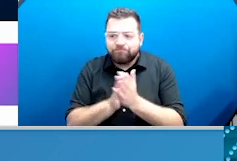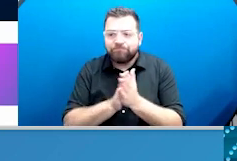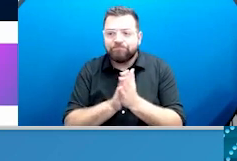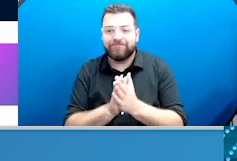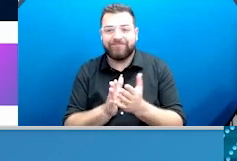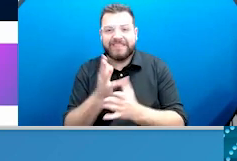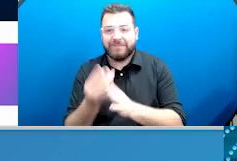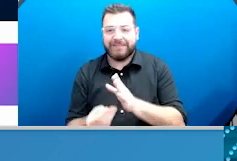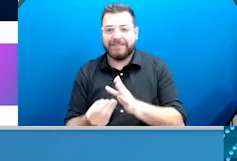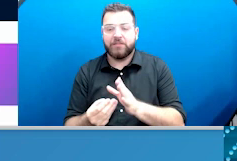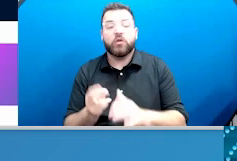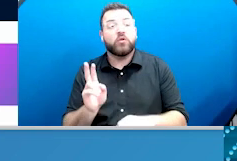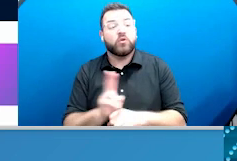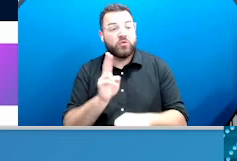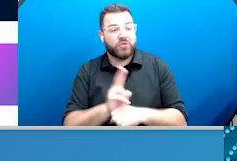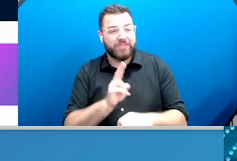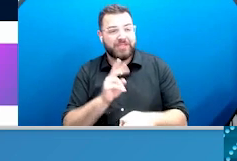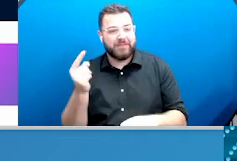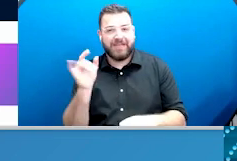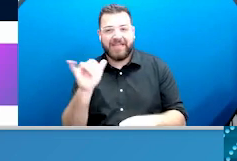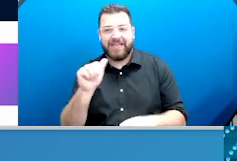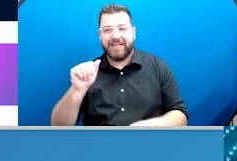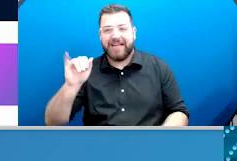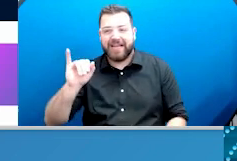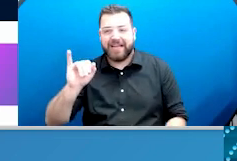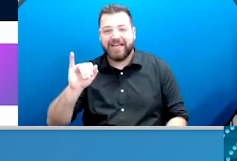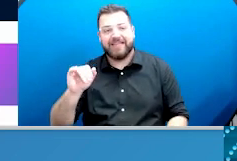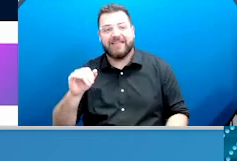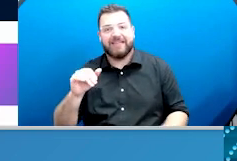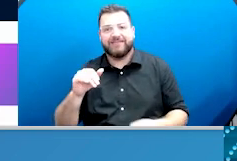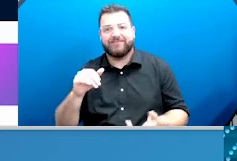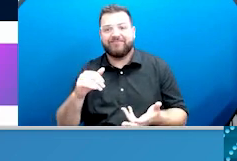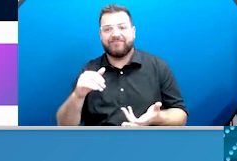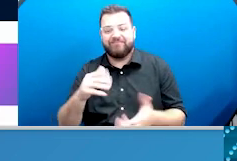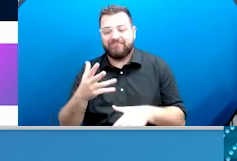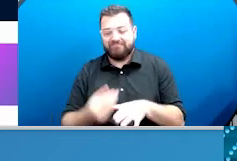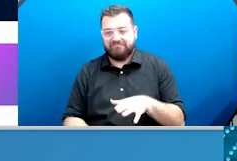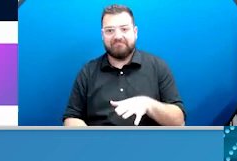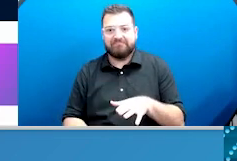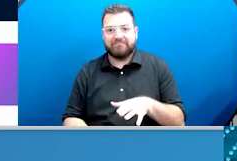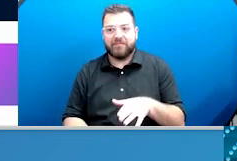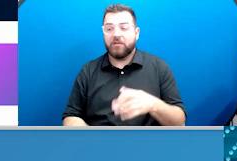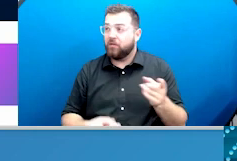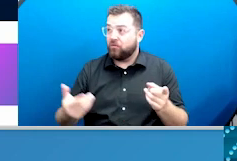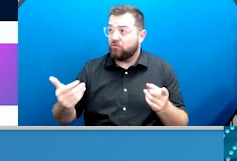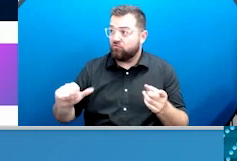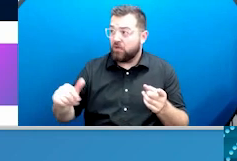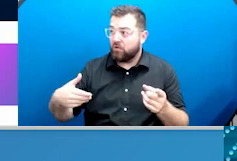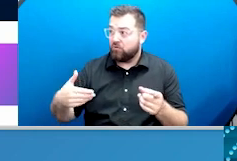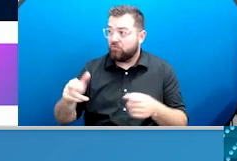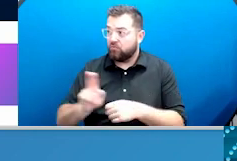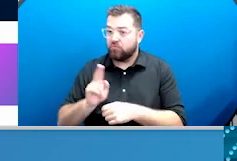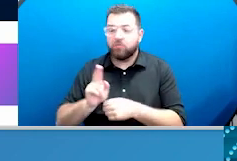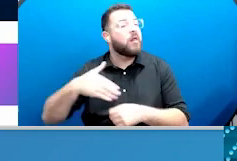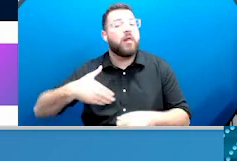think using something like an AI would totally miss that. Have you used this before? I haven't. Played with it? I